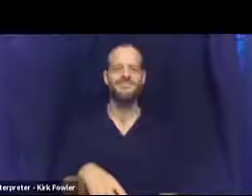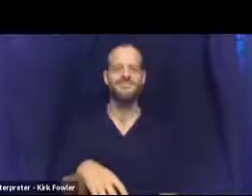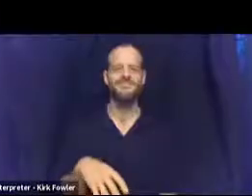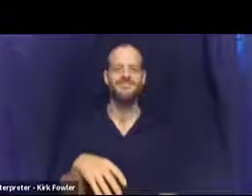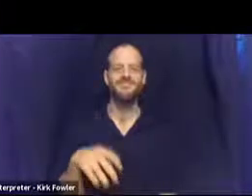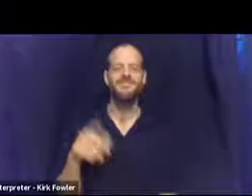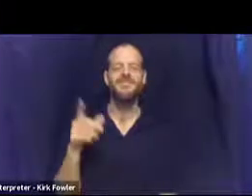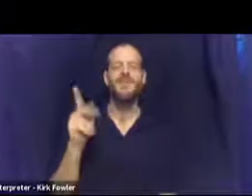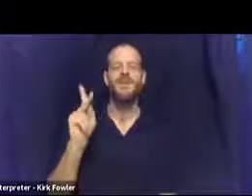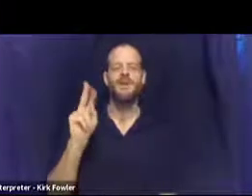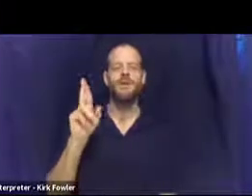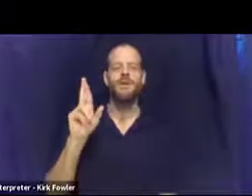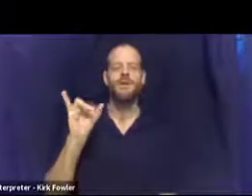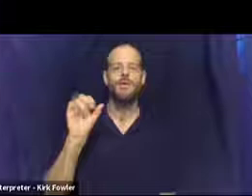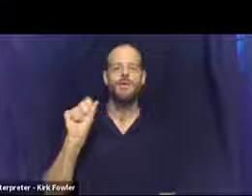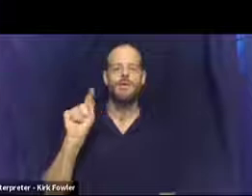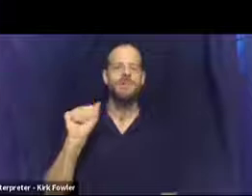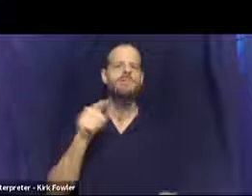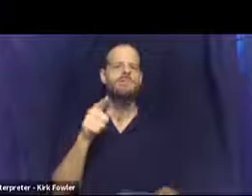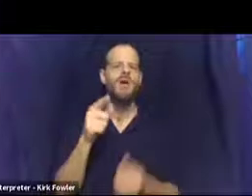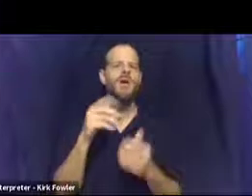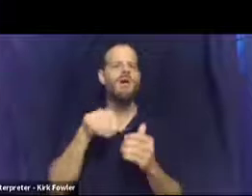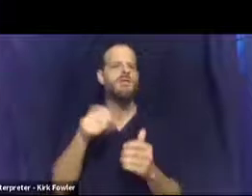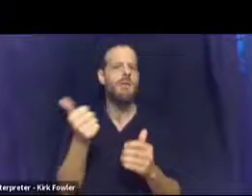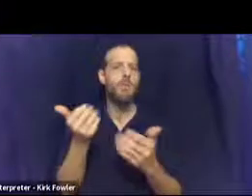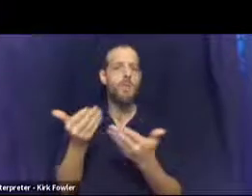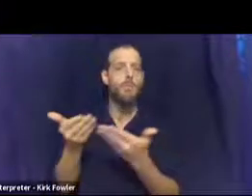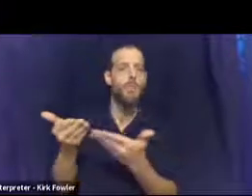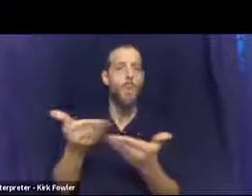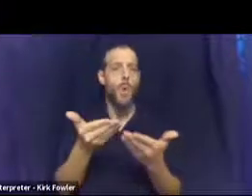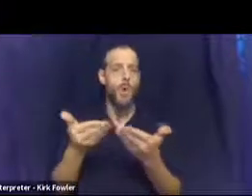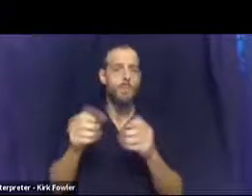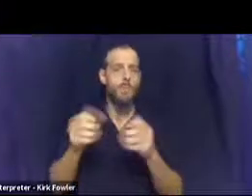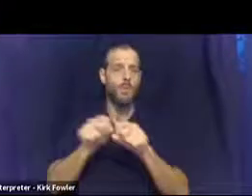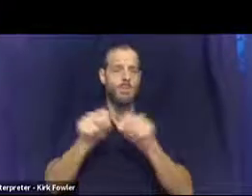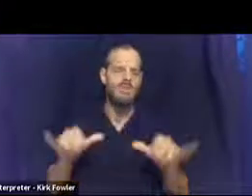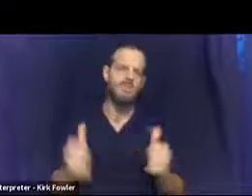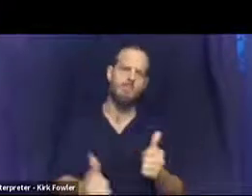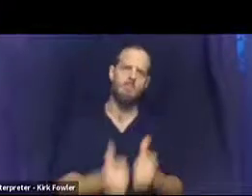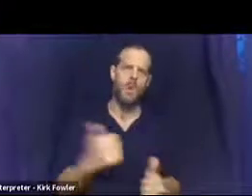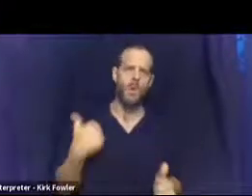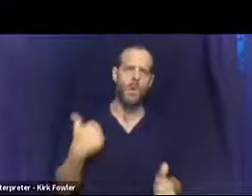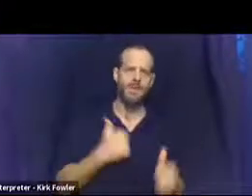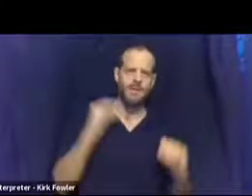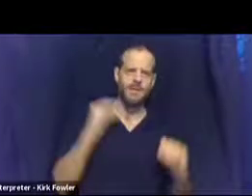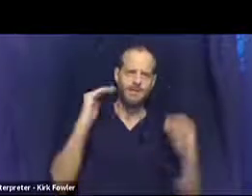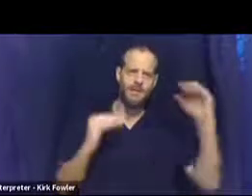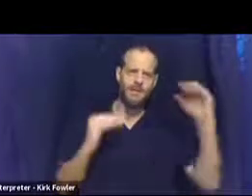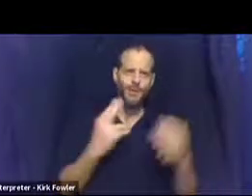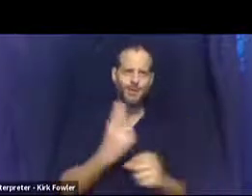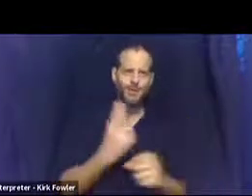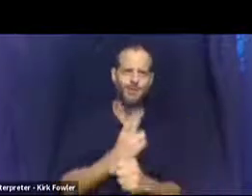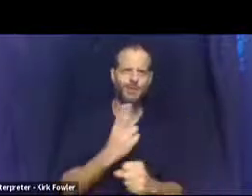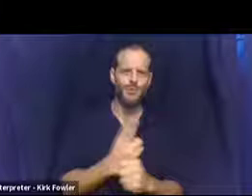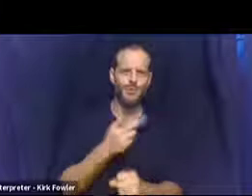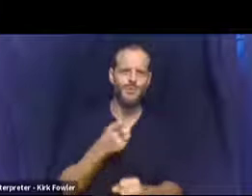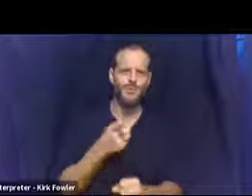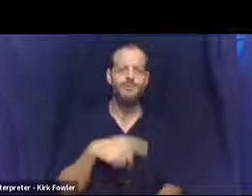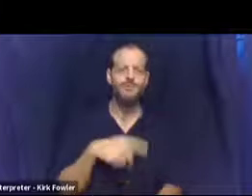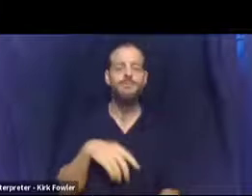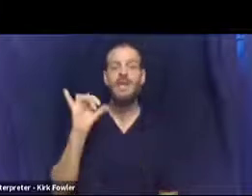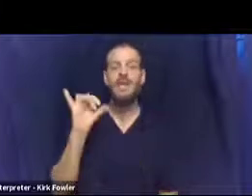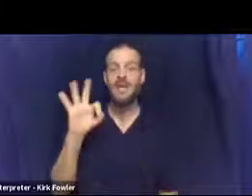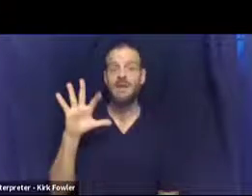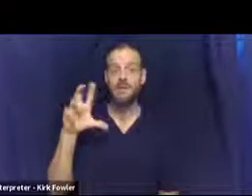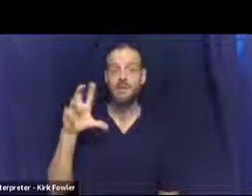This is another portable system, and this is what often most of us adults are using, which is a system on your phone. And so if a child is ready for